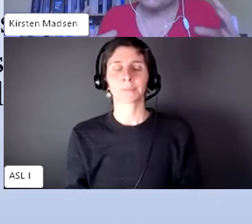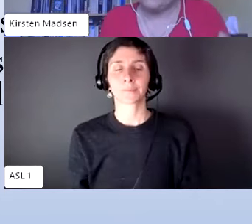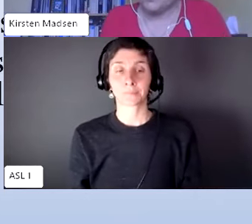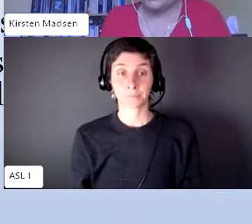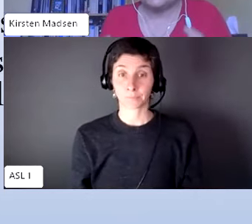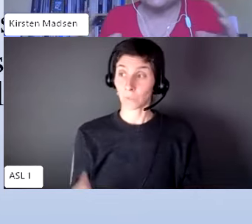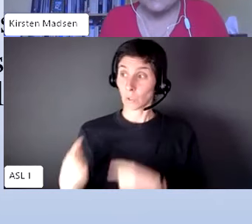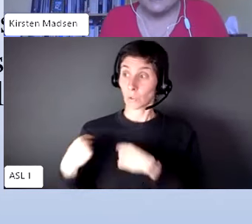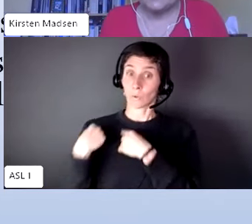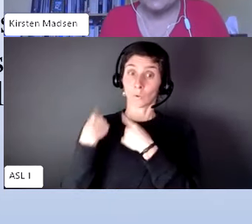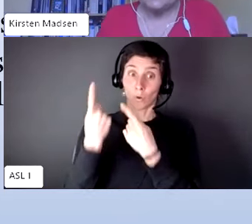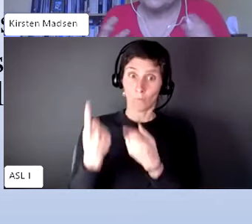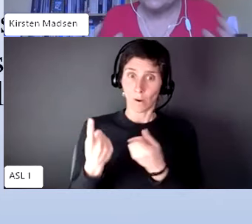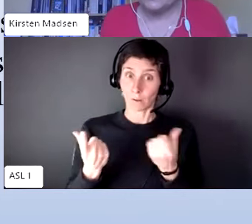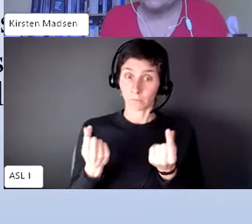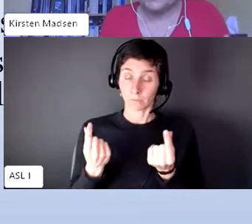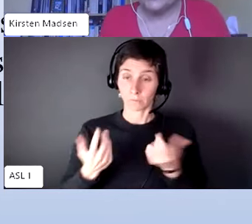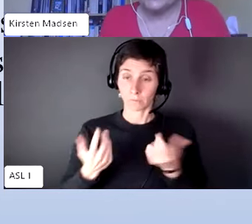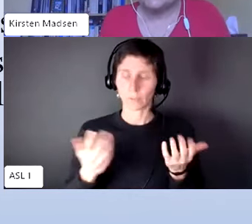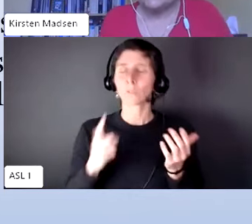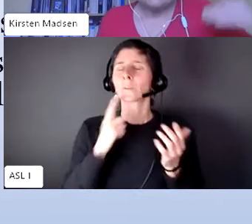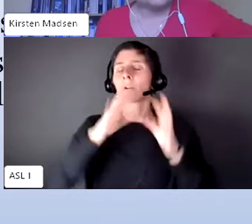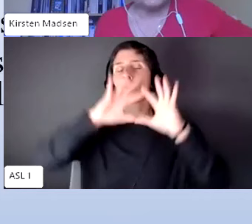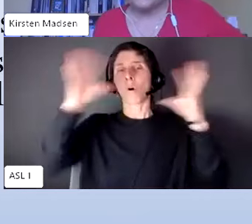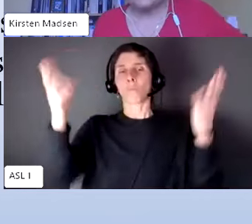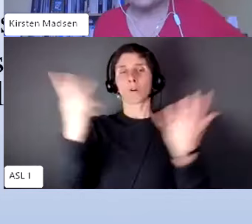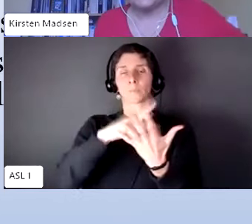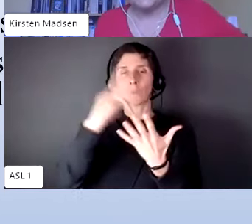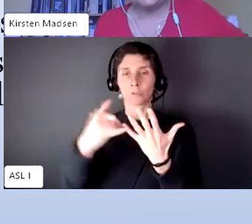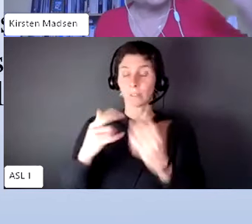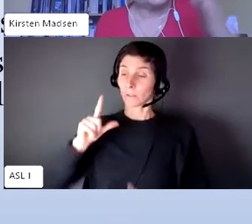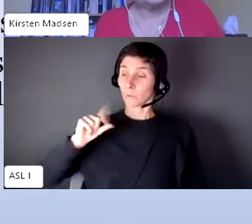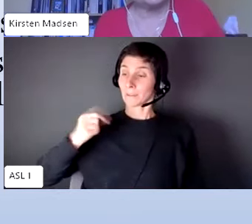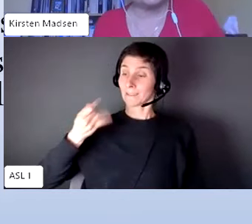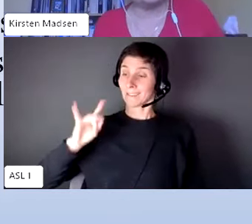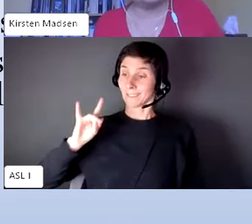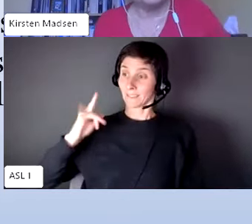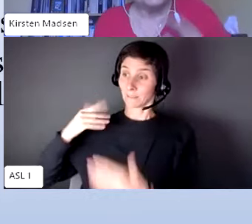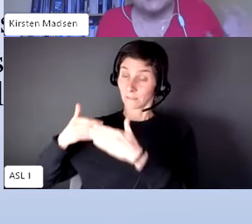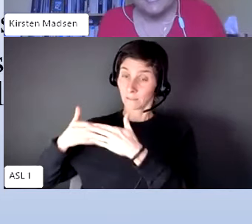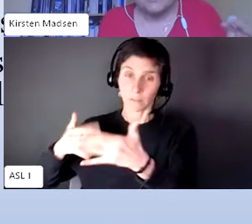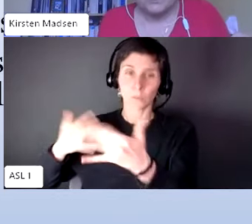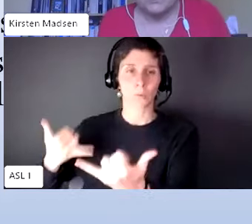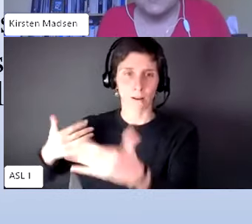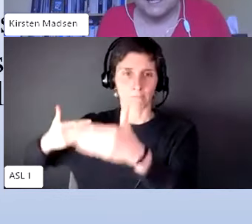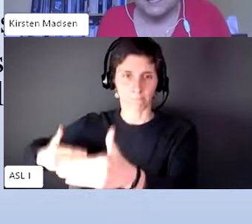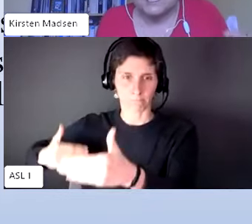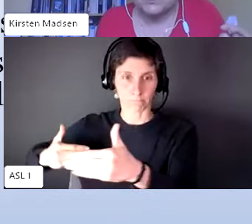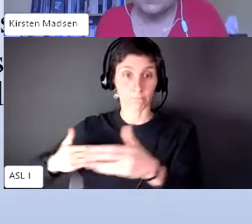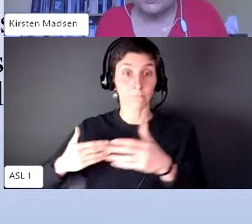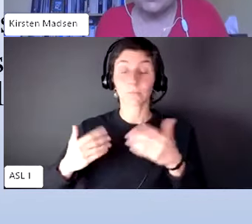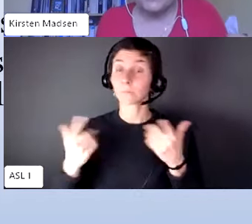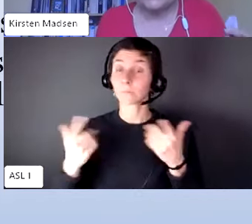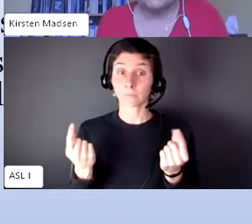so far to date, so the whole project from 2018 to now. To date, what we've done is